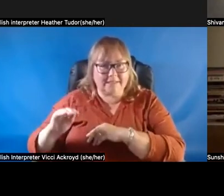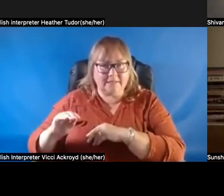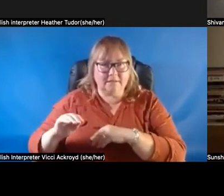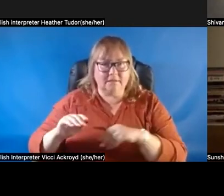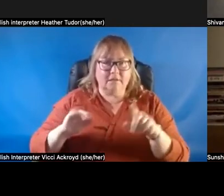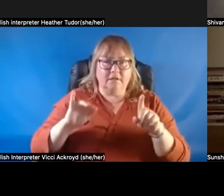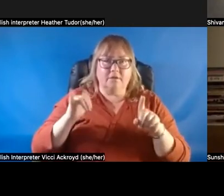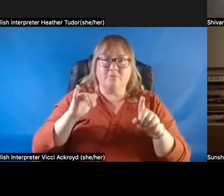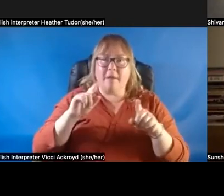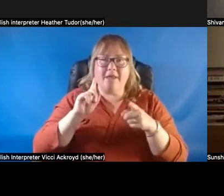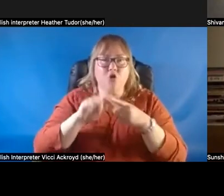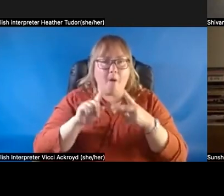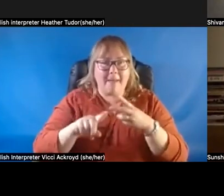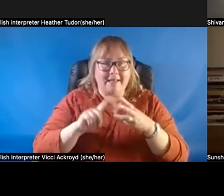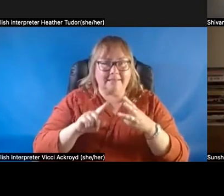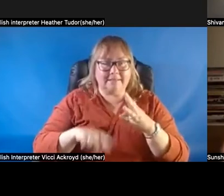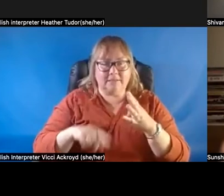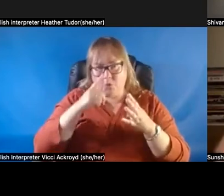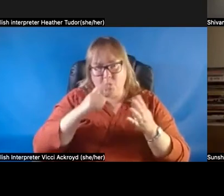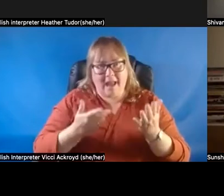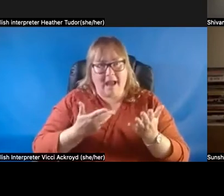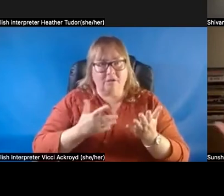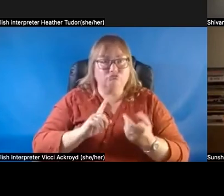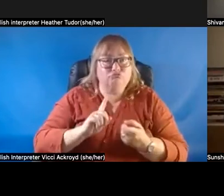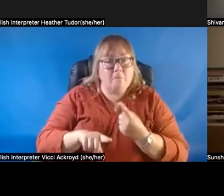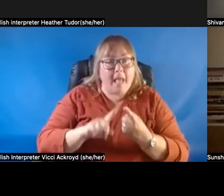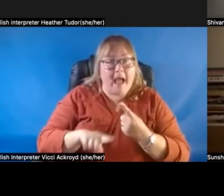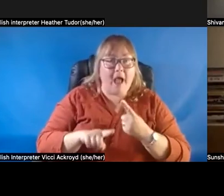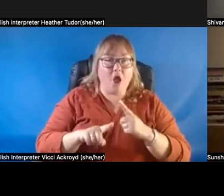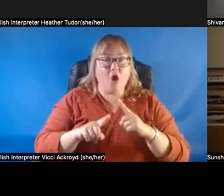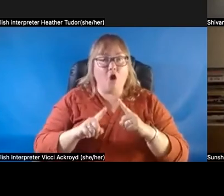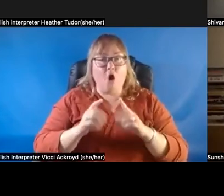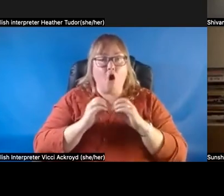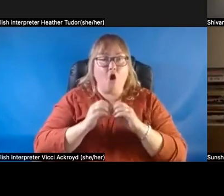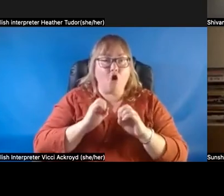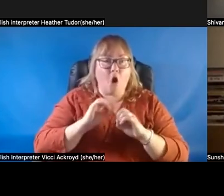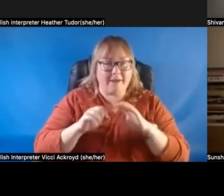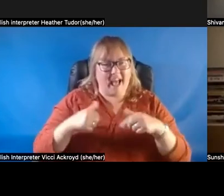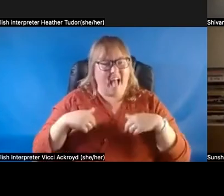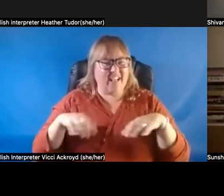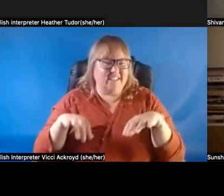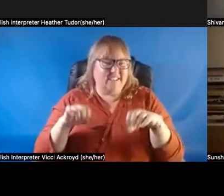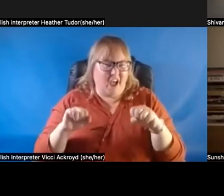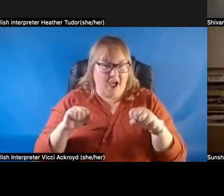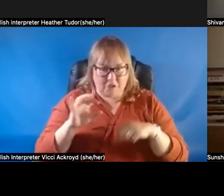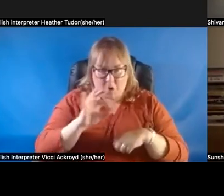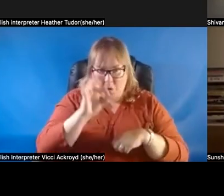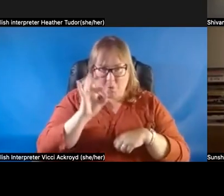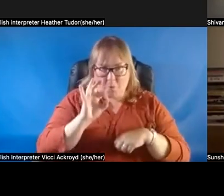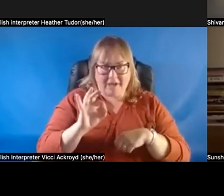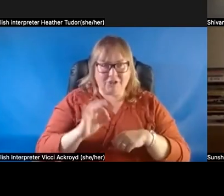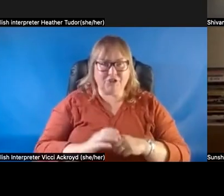as well in the process. But maybe just to lubricate the process, I'll start by asking a question